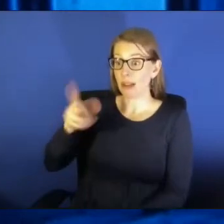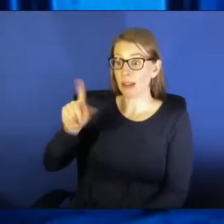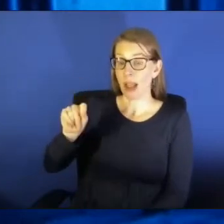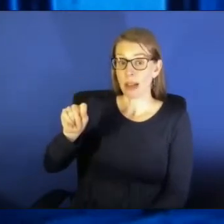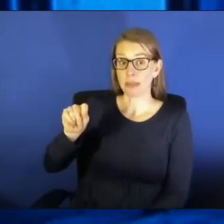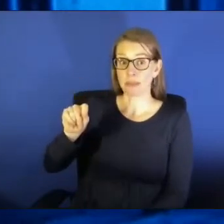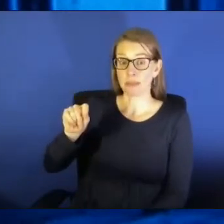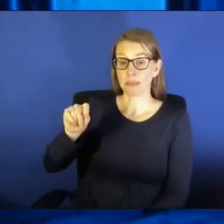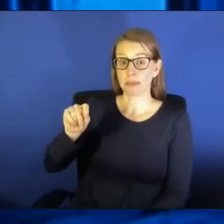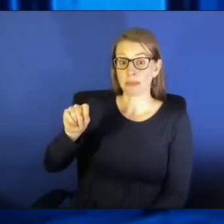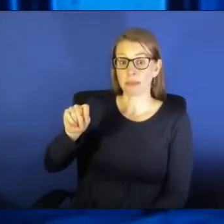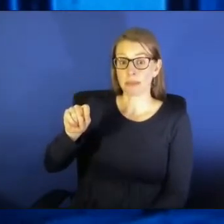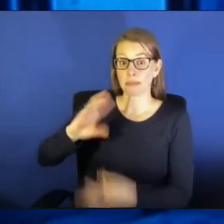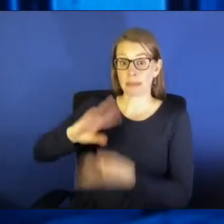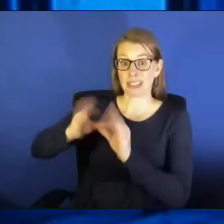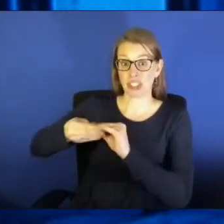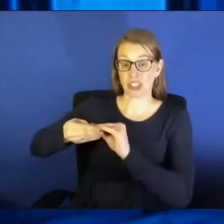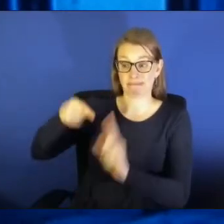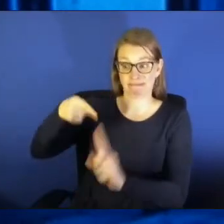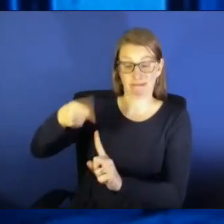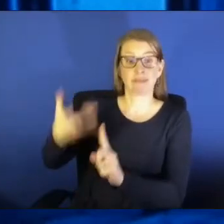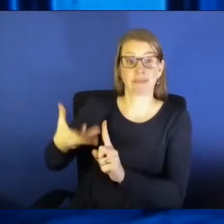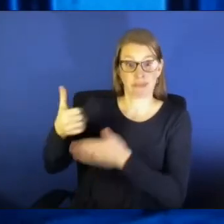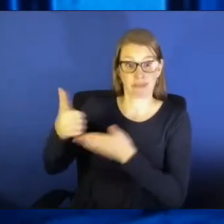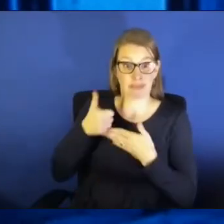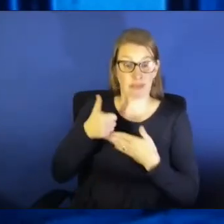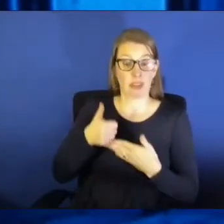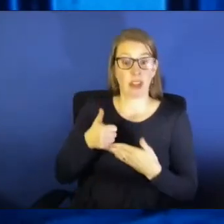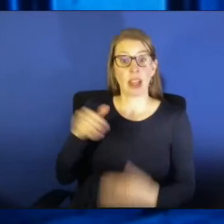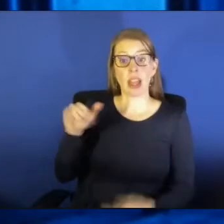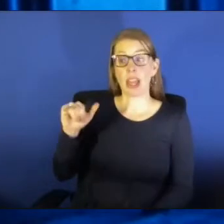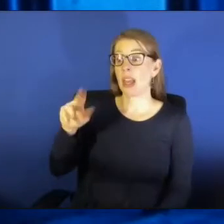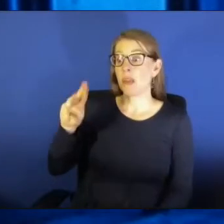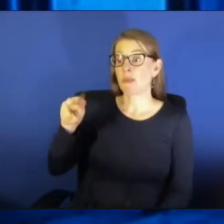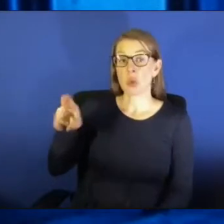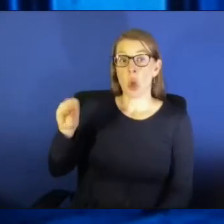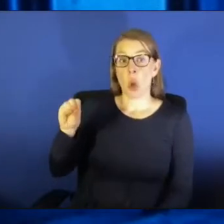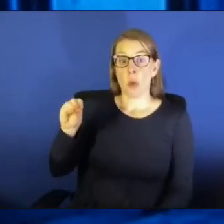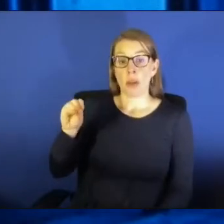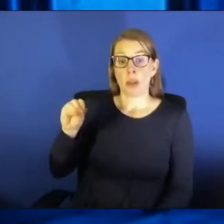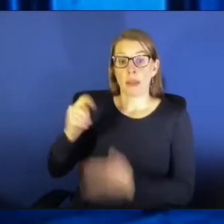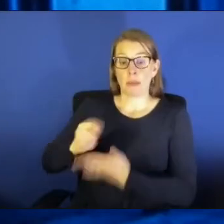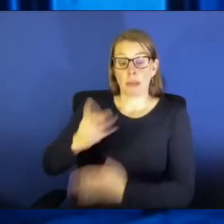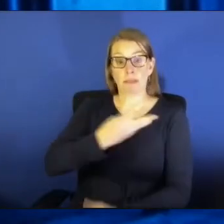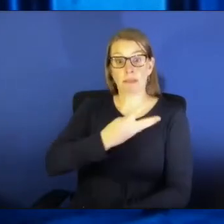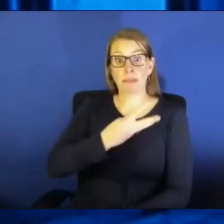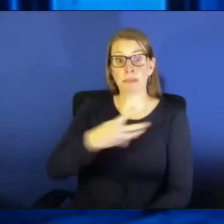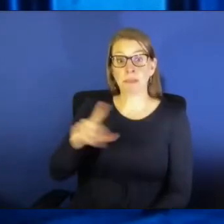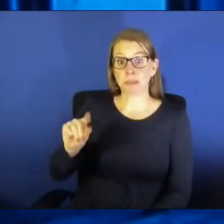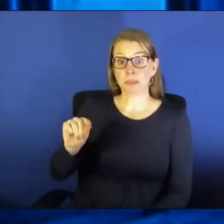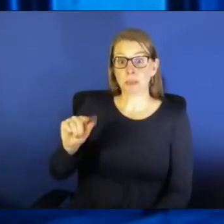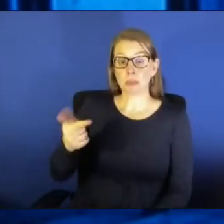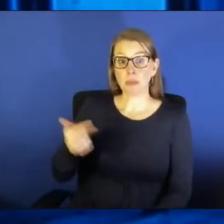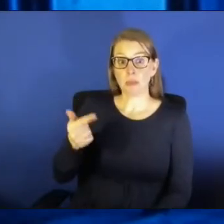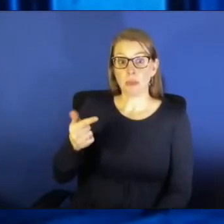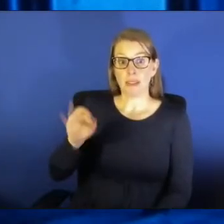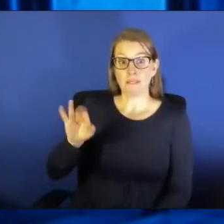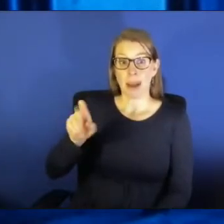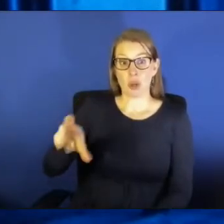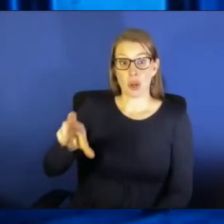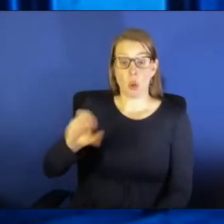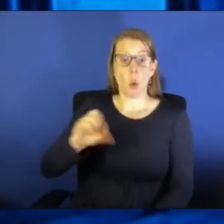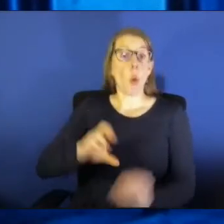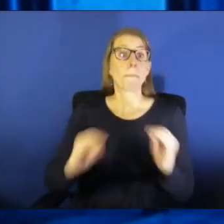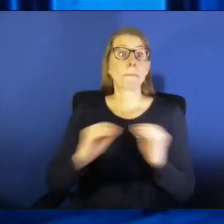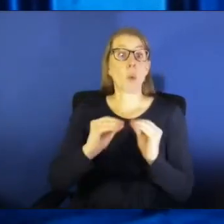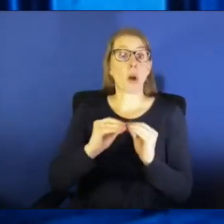that are taking immunotherapy and consuming 20 grams of fiber or more a day actually have a better